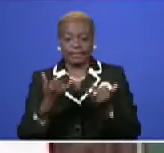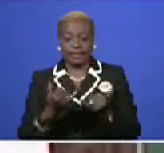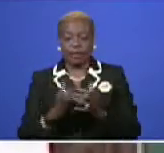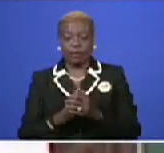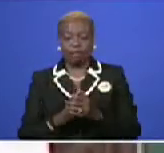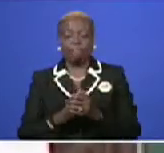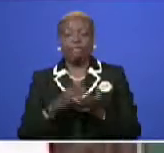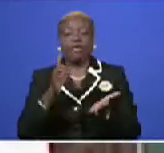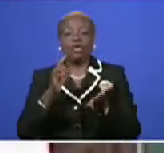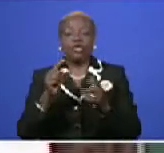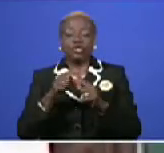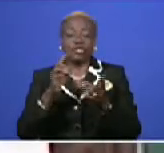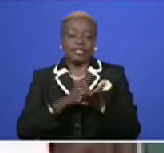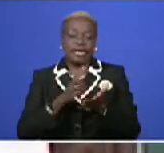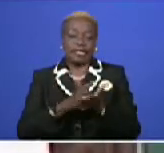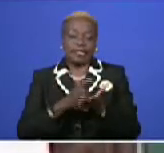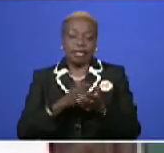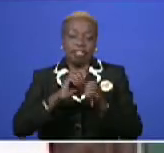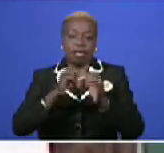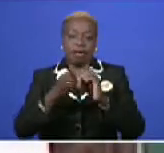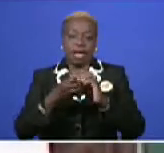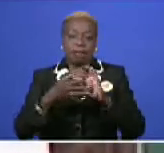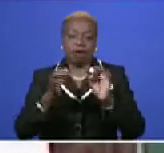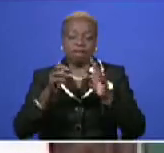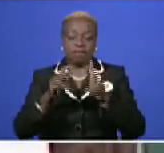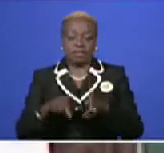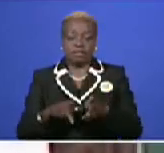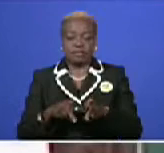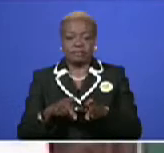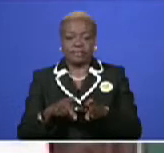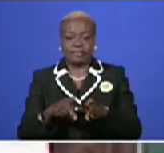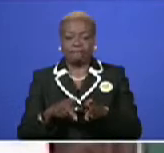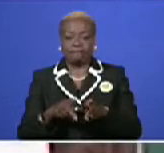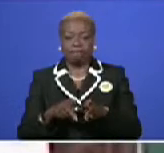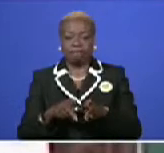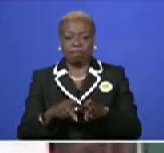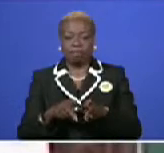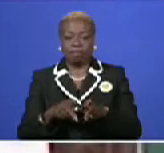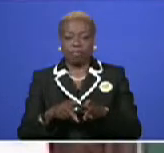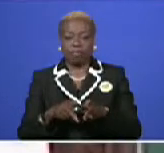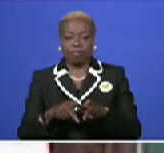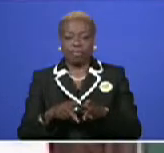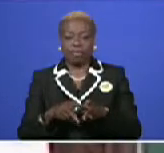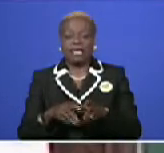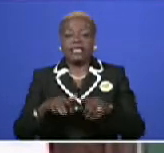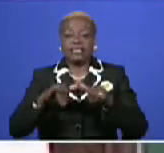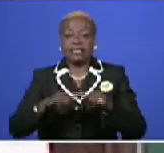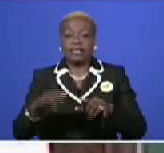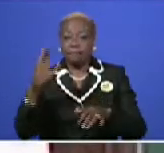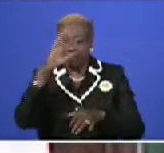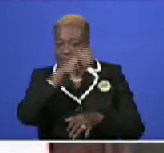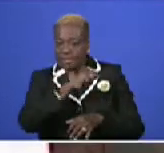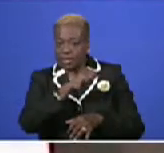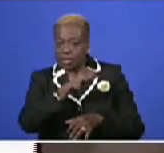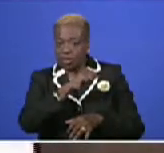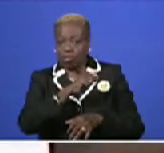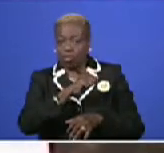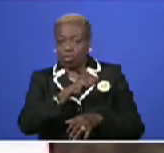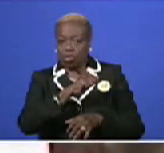To date, the number of persons still missing or unaccounted